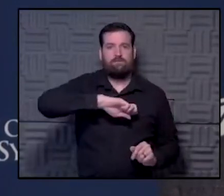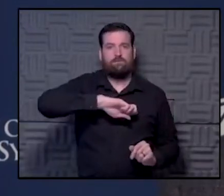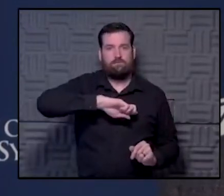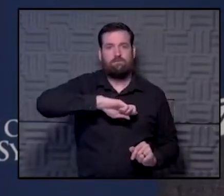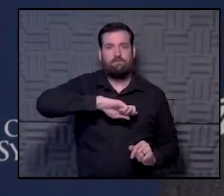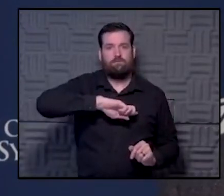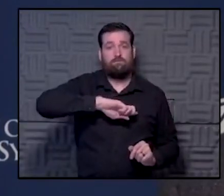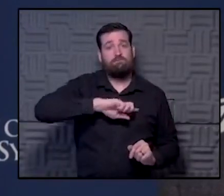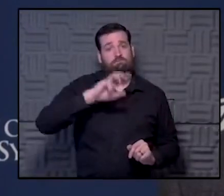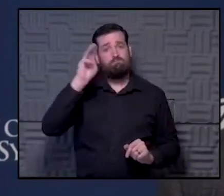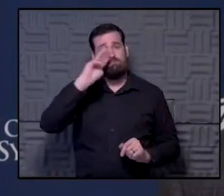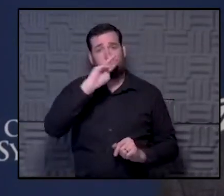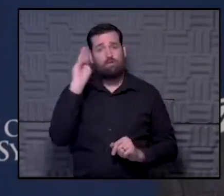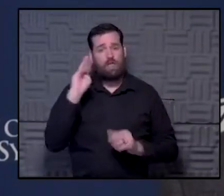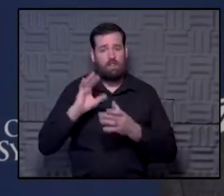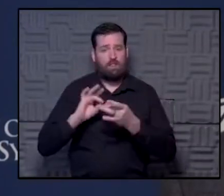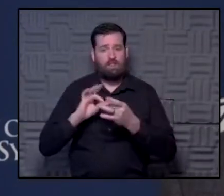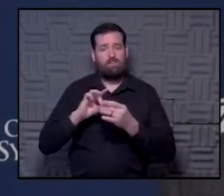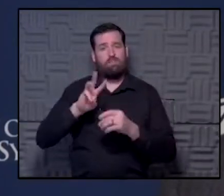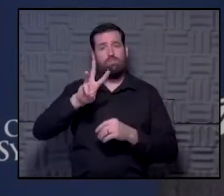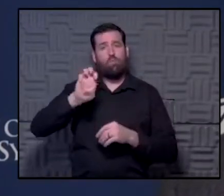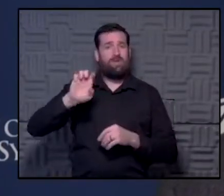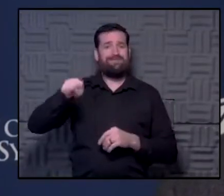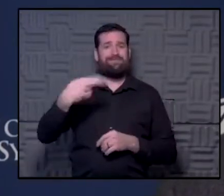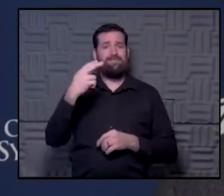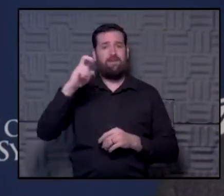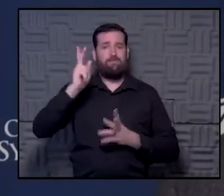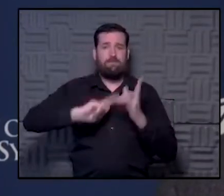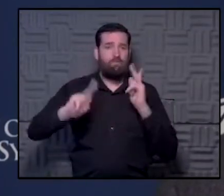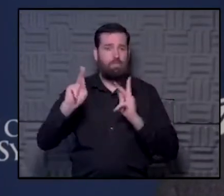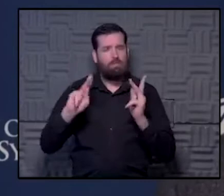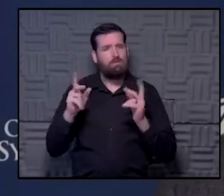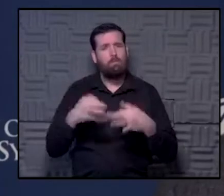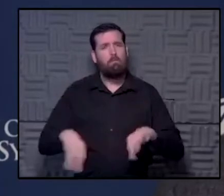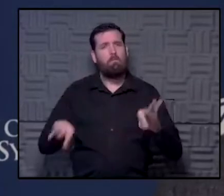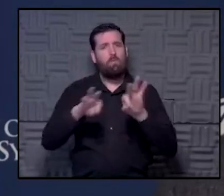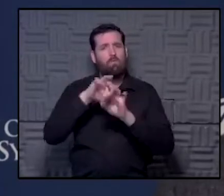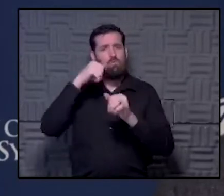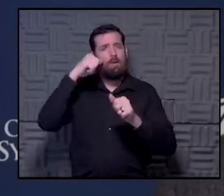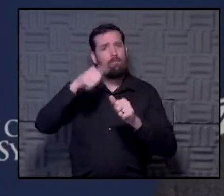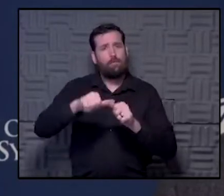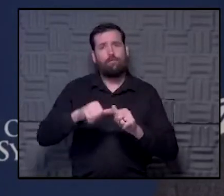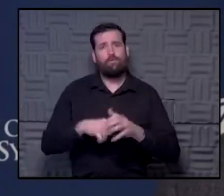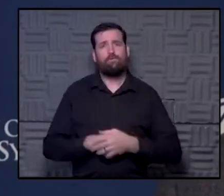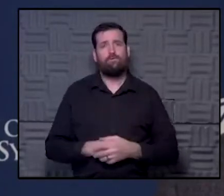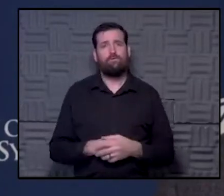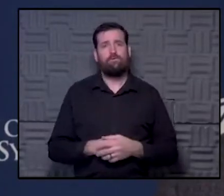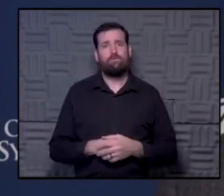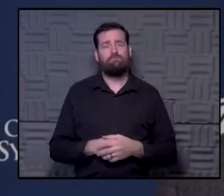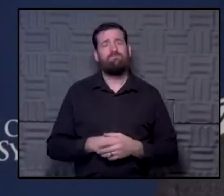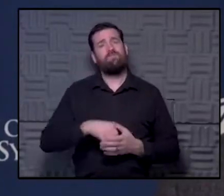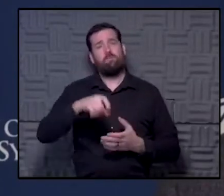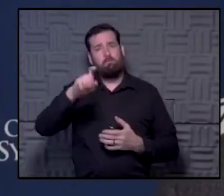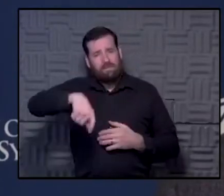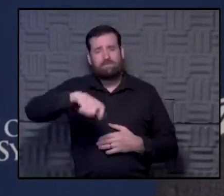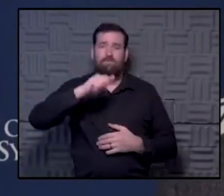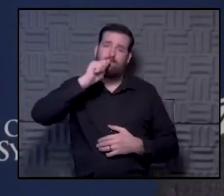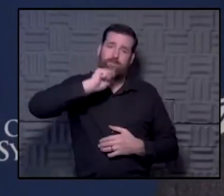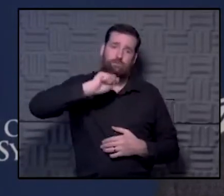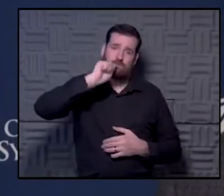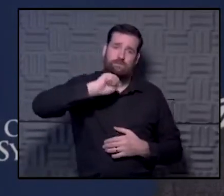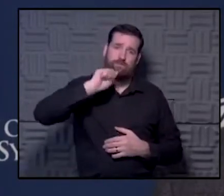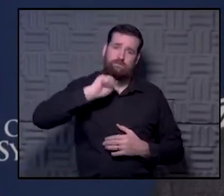that, Michelle touched on the we the people earlier. I think that's important to remain mindful of that. And so we have to be patient.